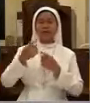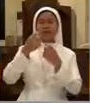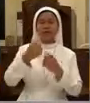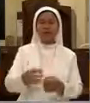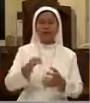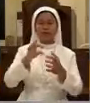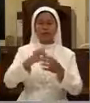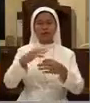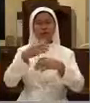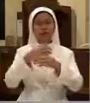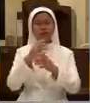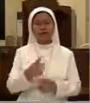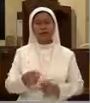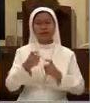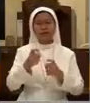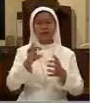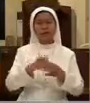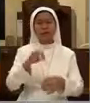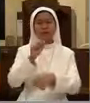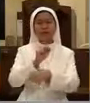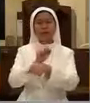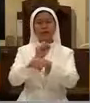of laborers.